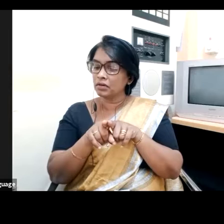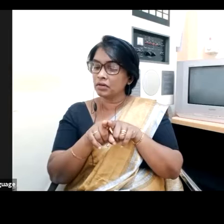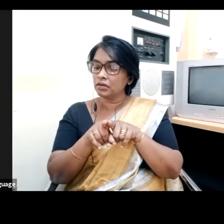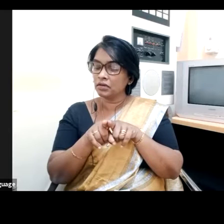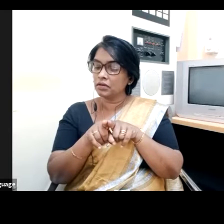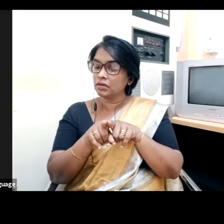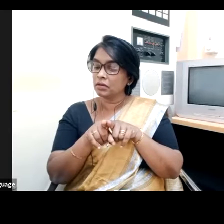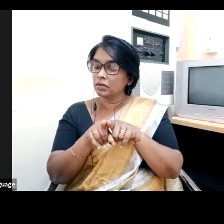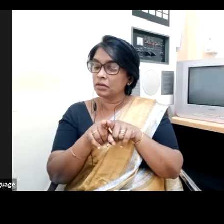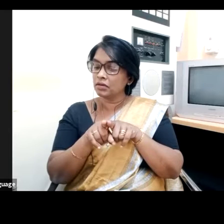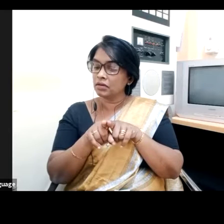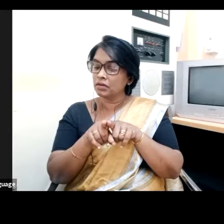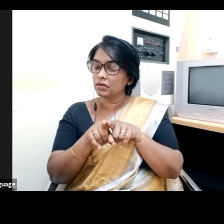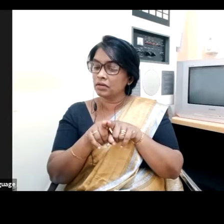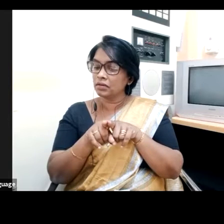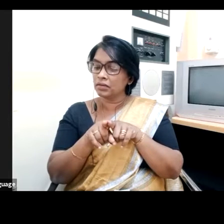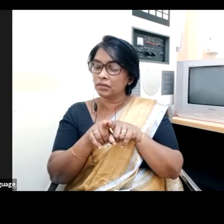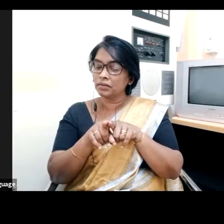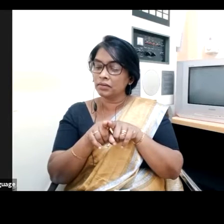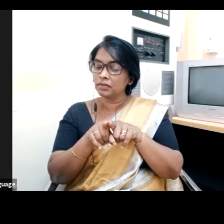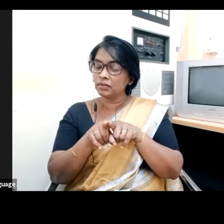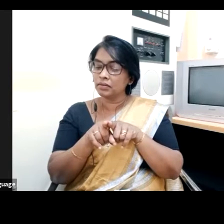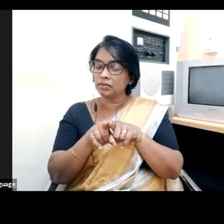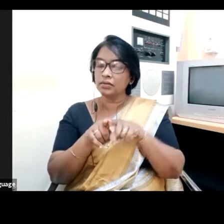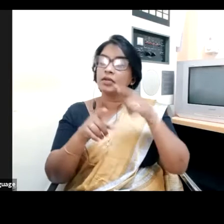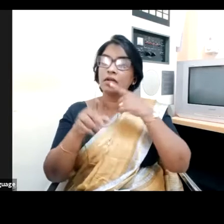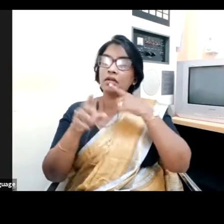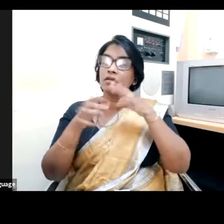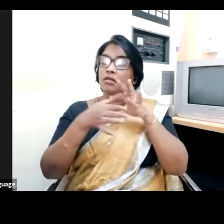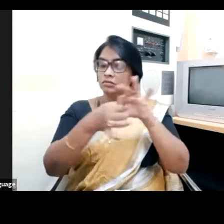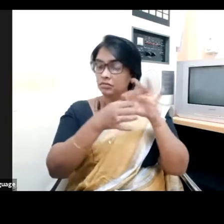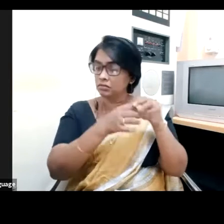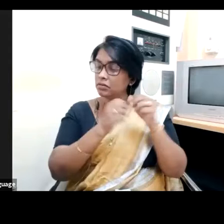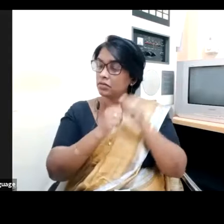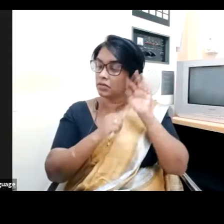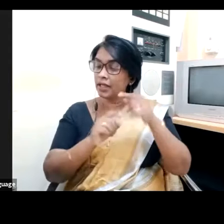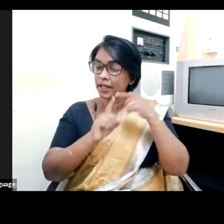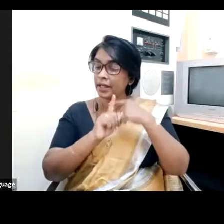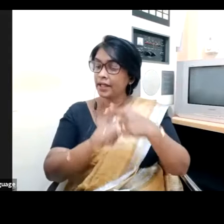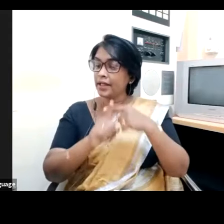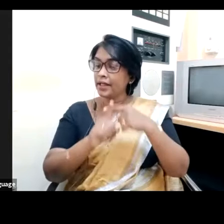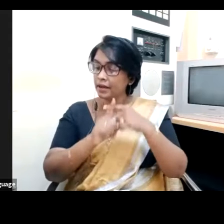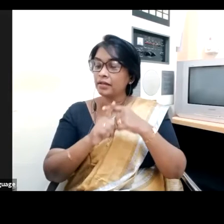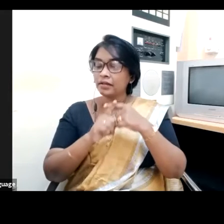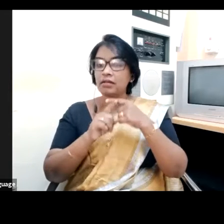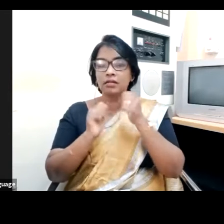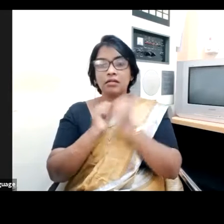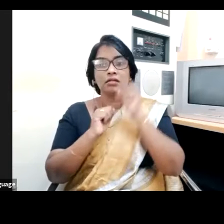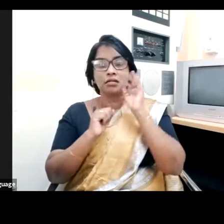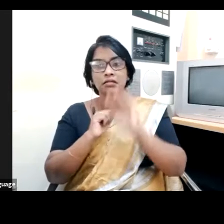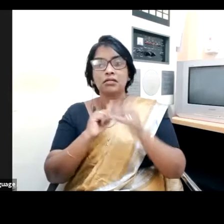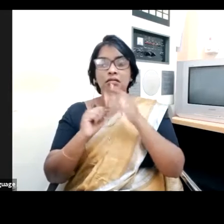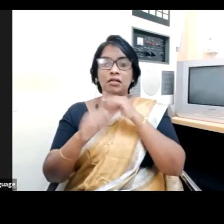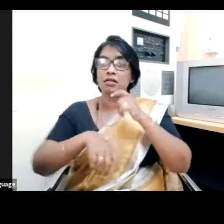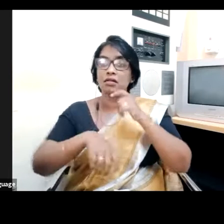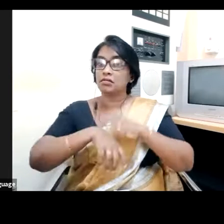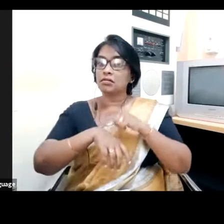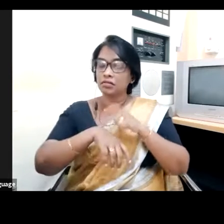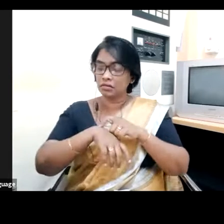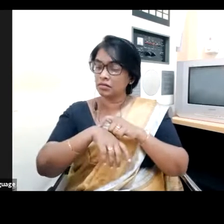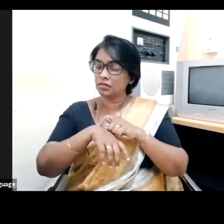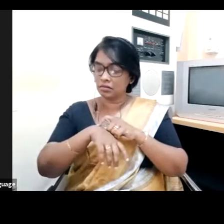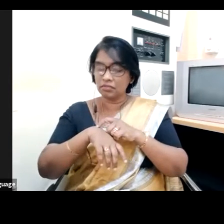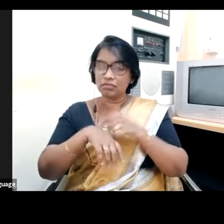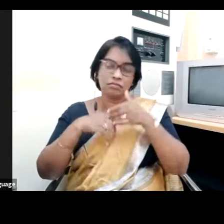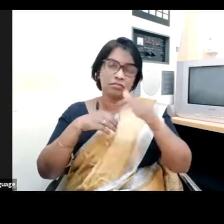to set science-based targets urgently, because we really have no time to waste in the race against the terrifying impacts of climate change.